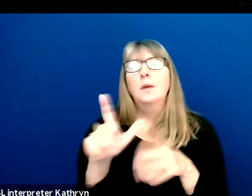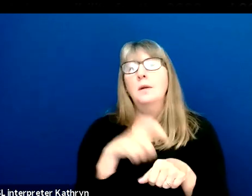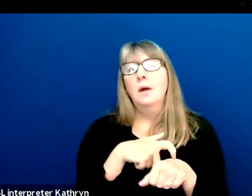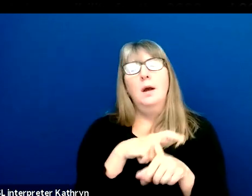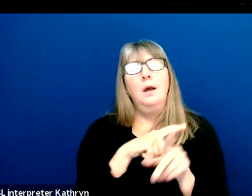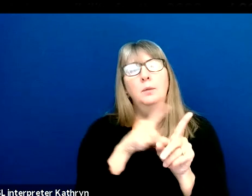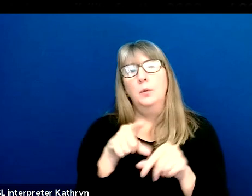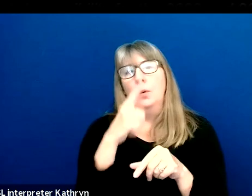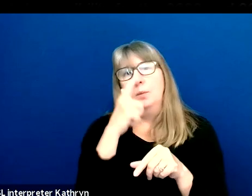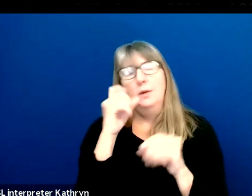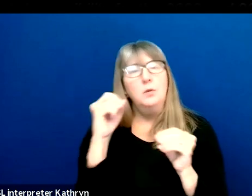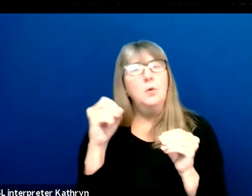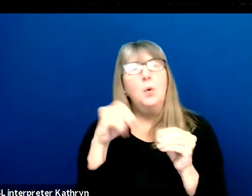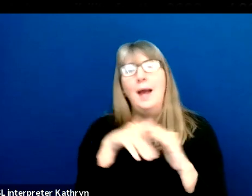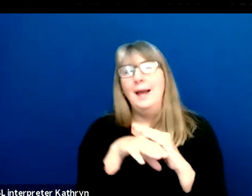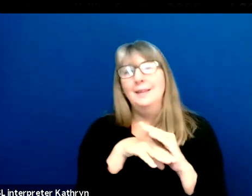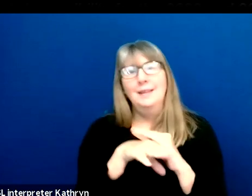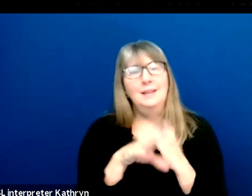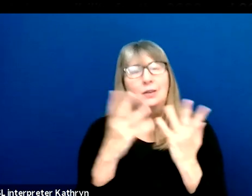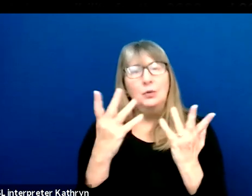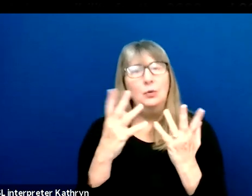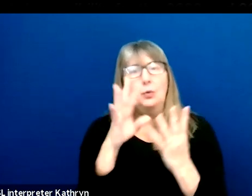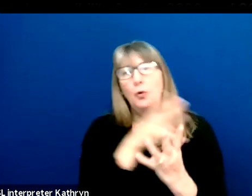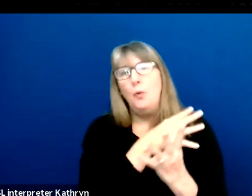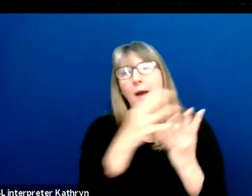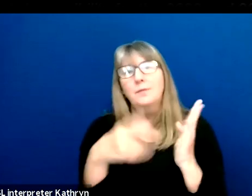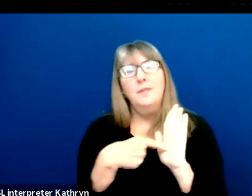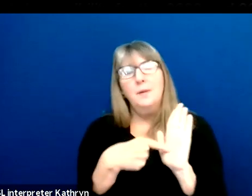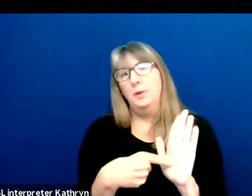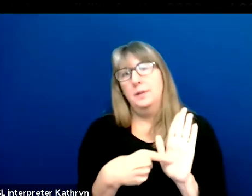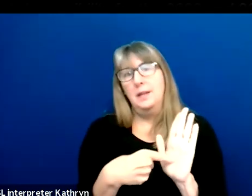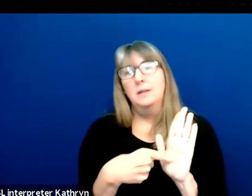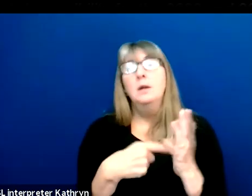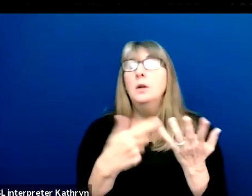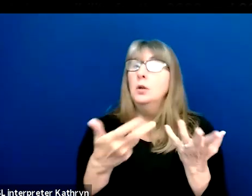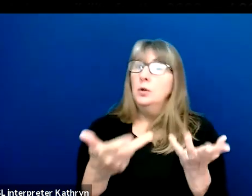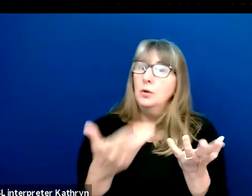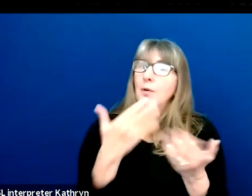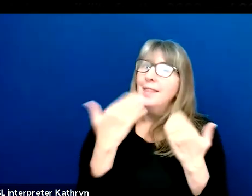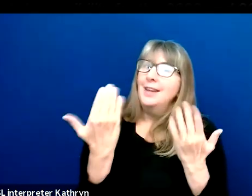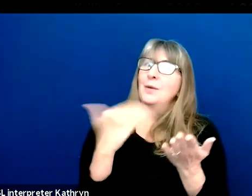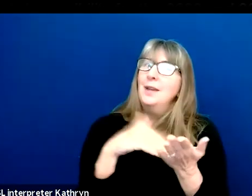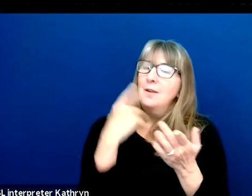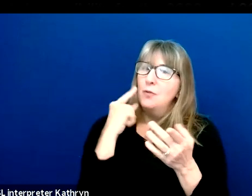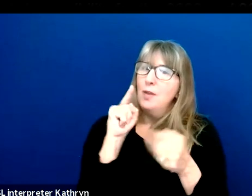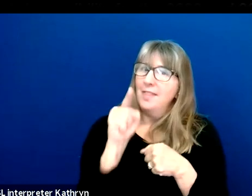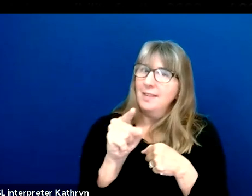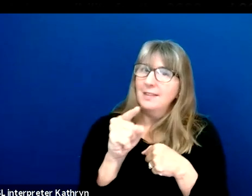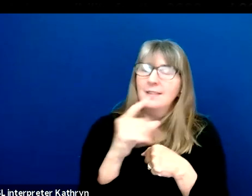you have no access to the plots and the graphs that people present. So thanks again for that.